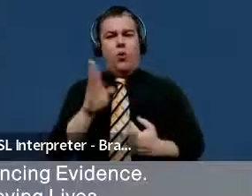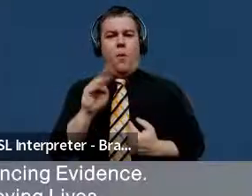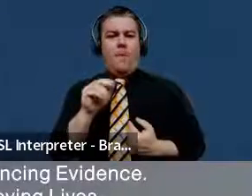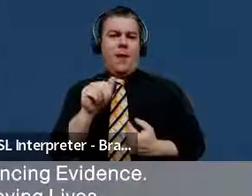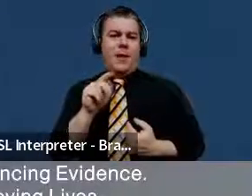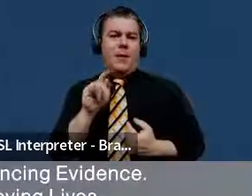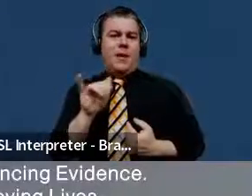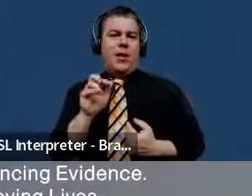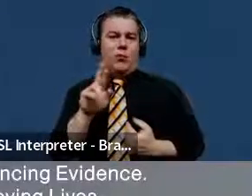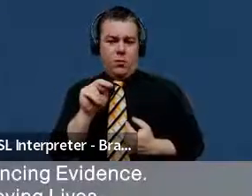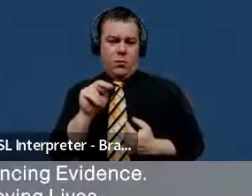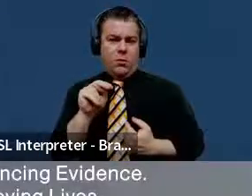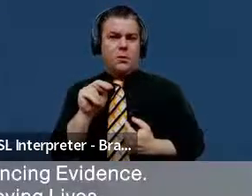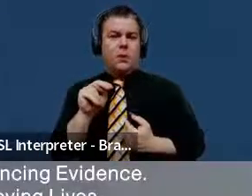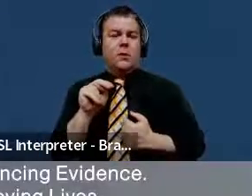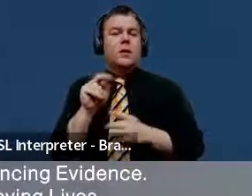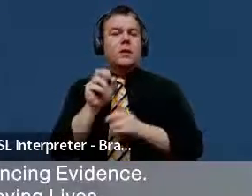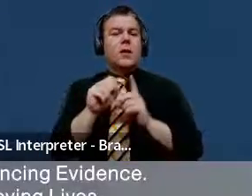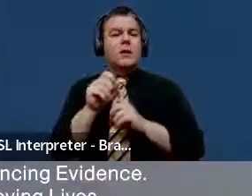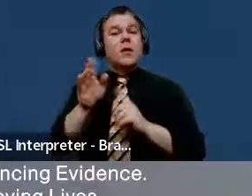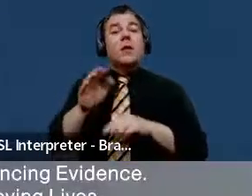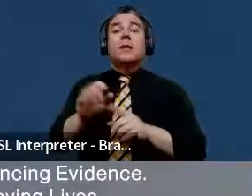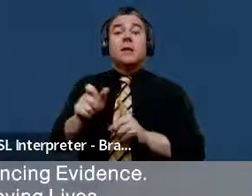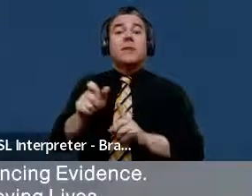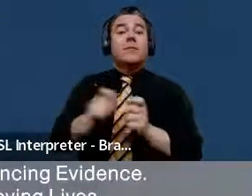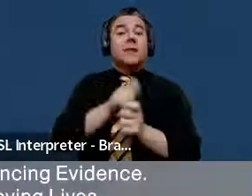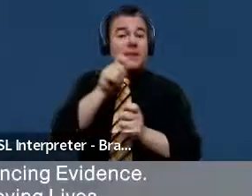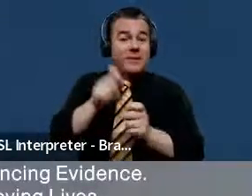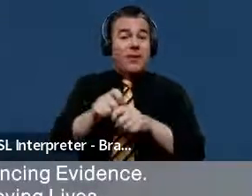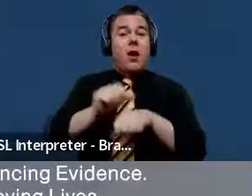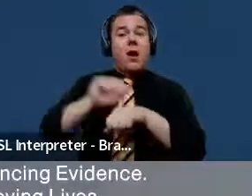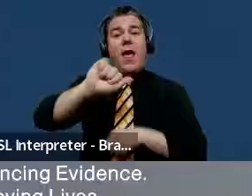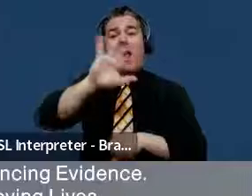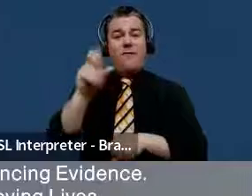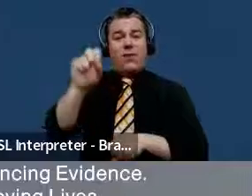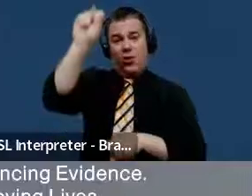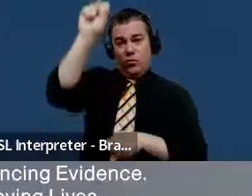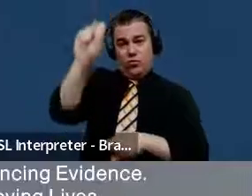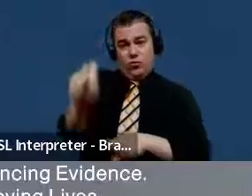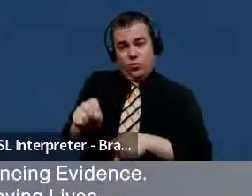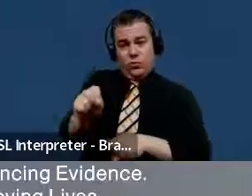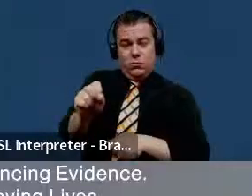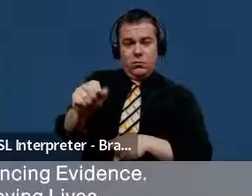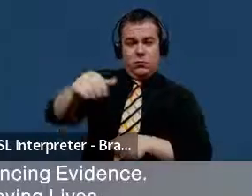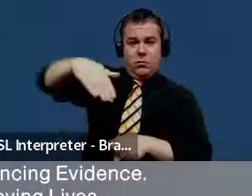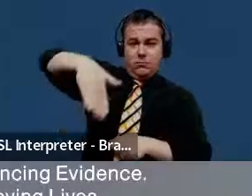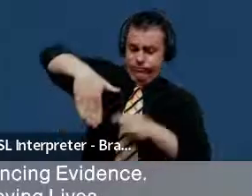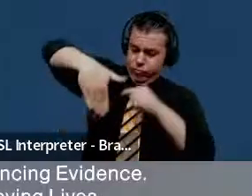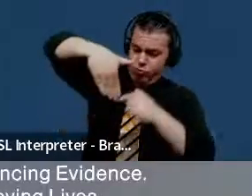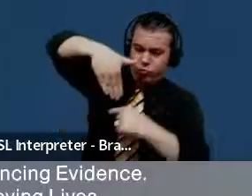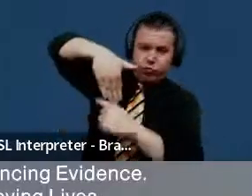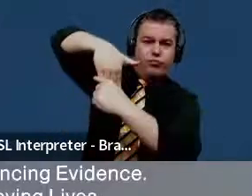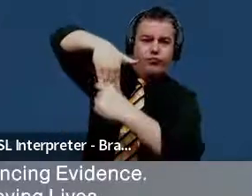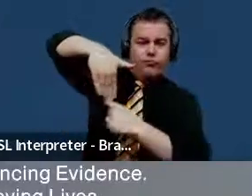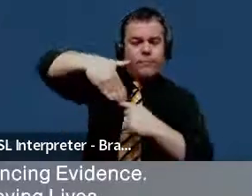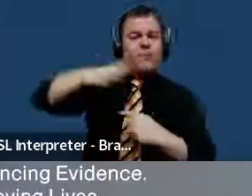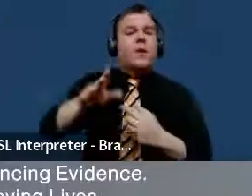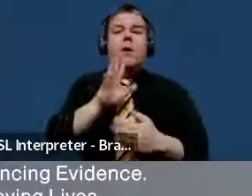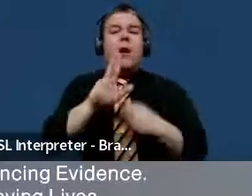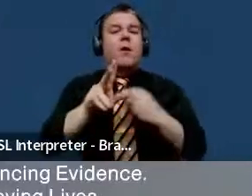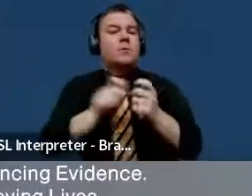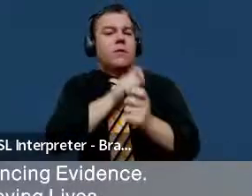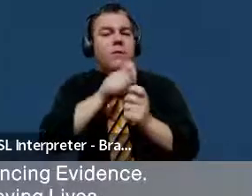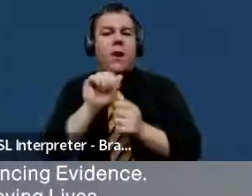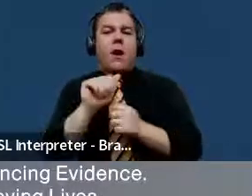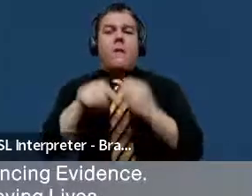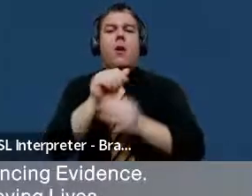on the Horn of Africa. And he's going to speak about the importance of crop modeling and climate